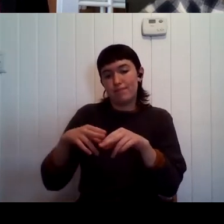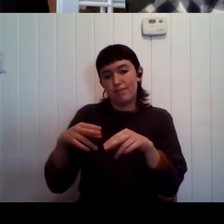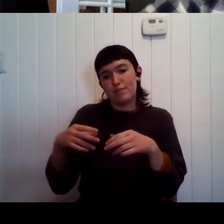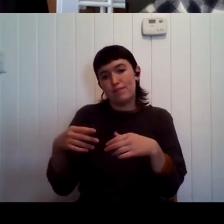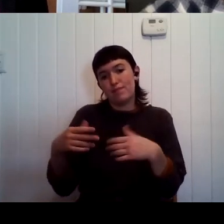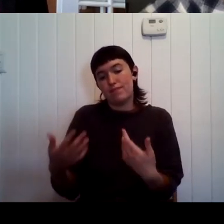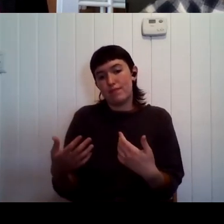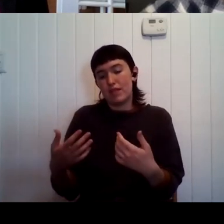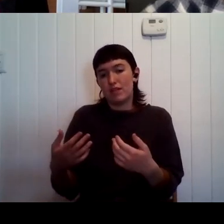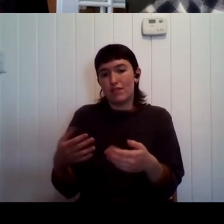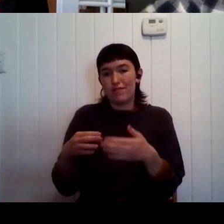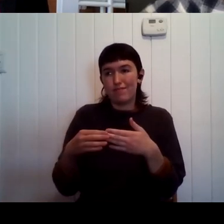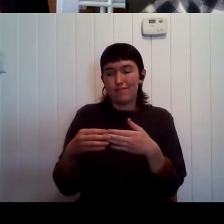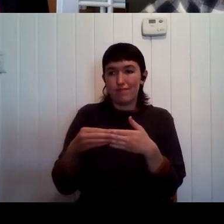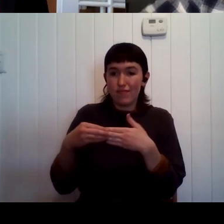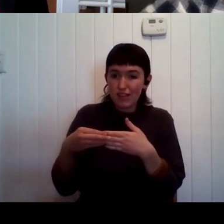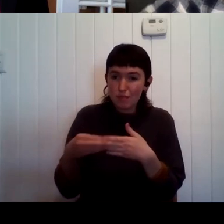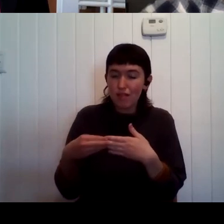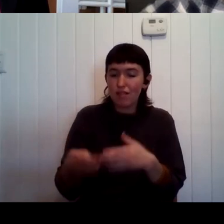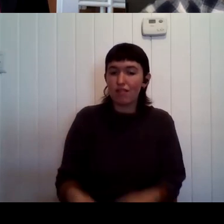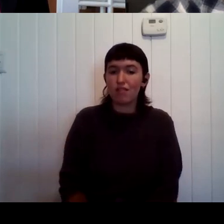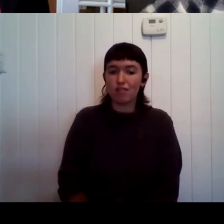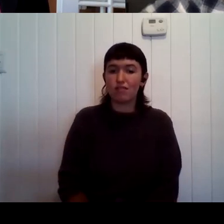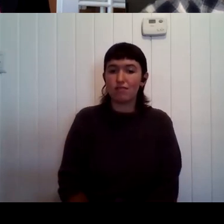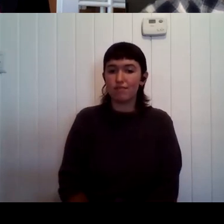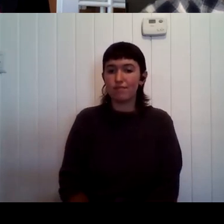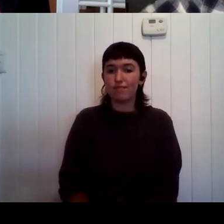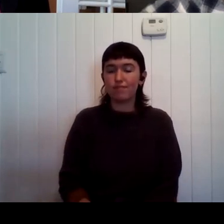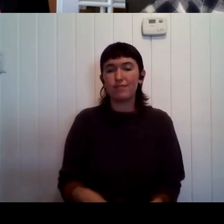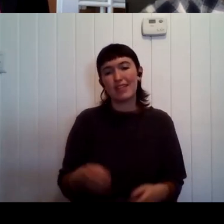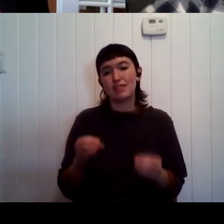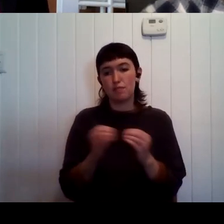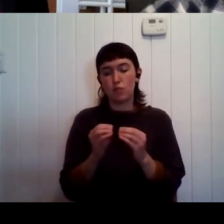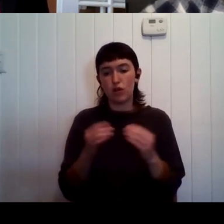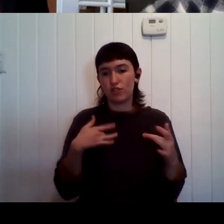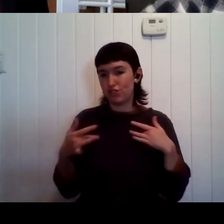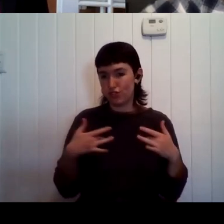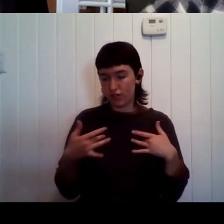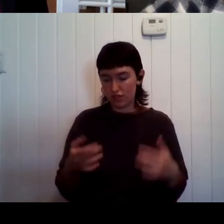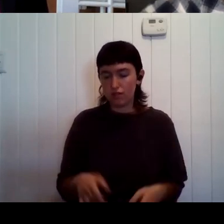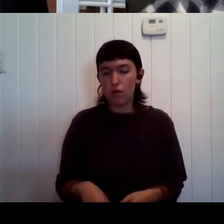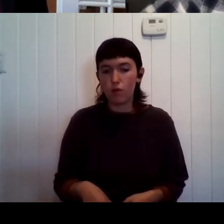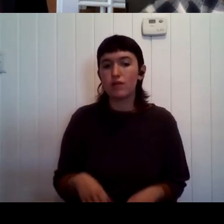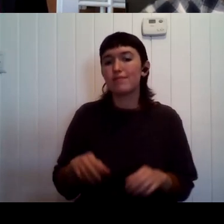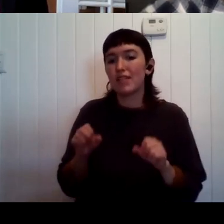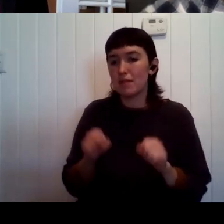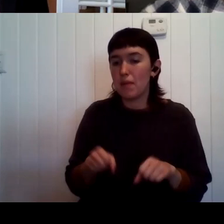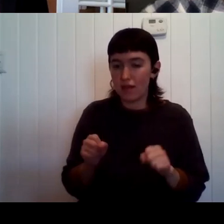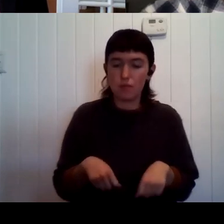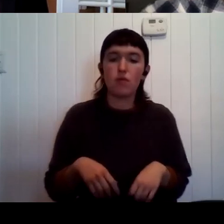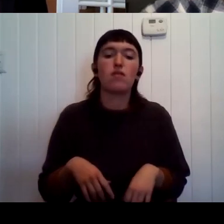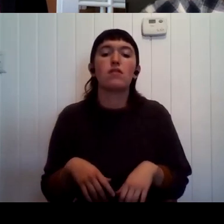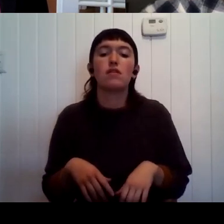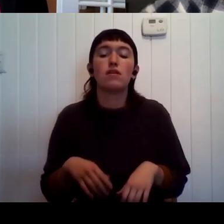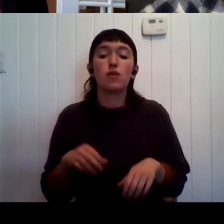malleable, that much more flexible, and that much more concerning. So it is possible. You could look up swine